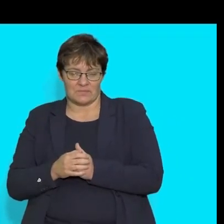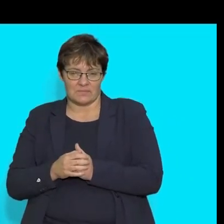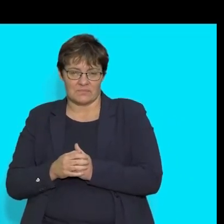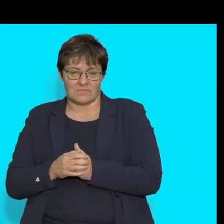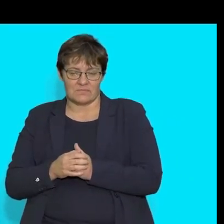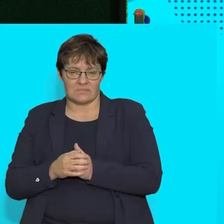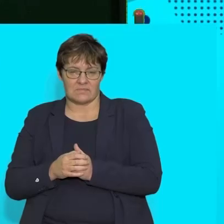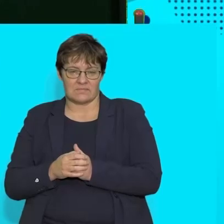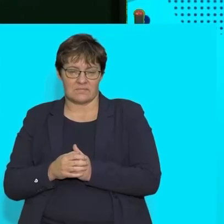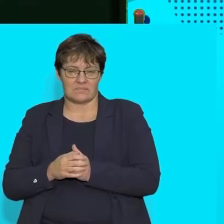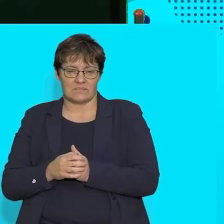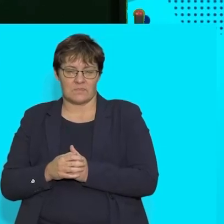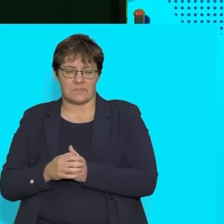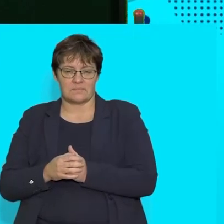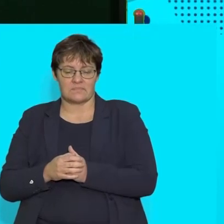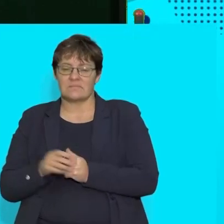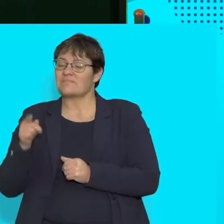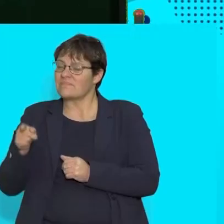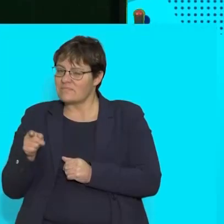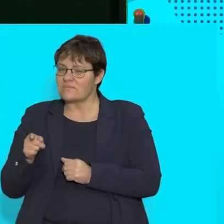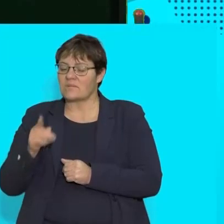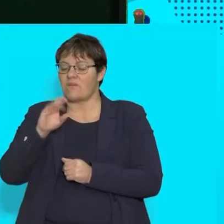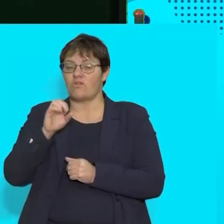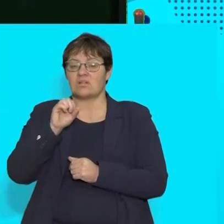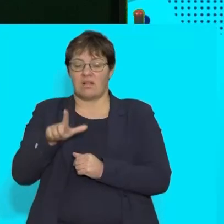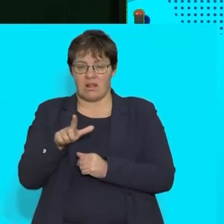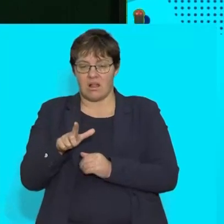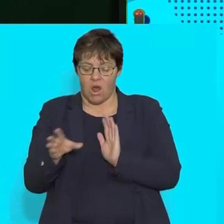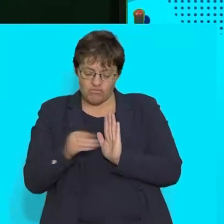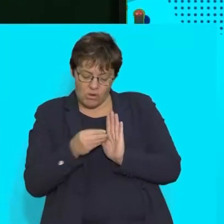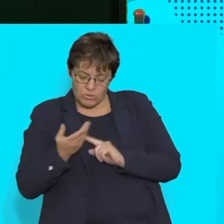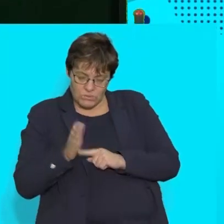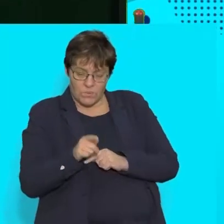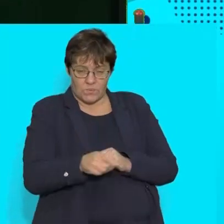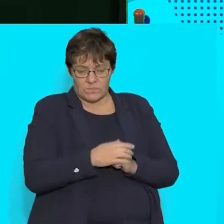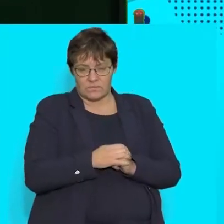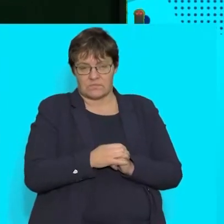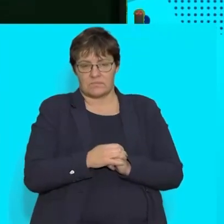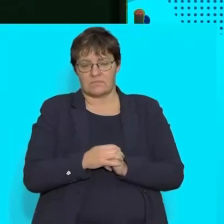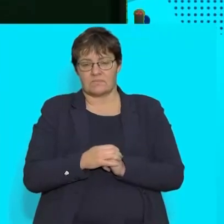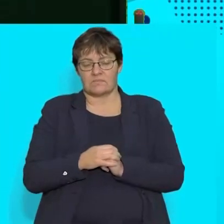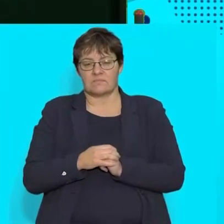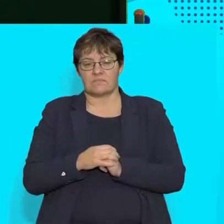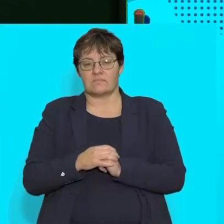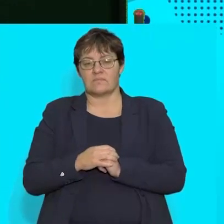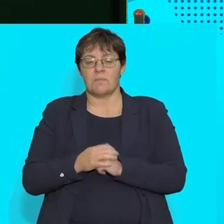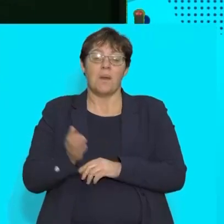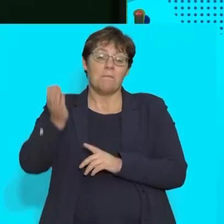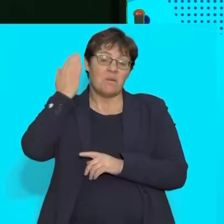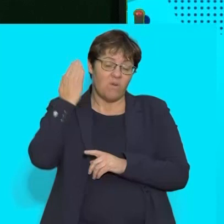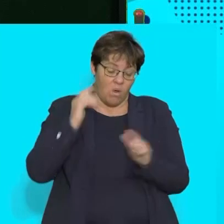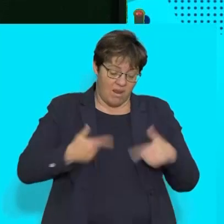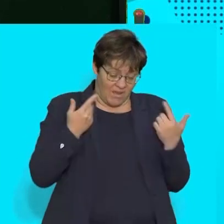into a new species. And often that is what fossil records show us. It shows us an existing form of